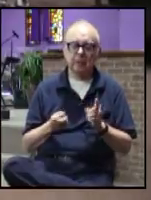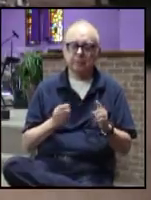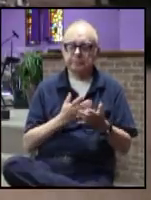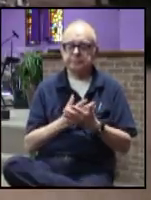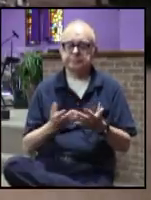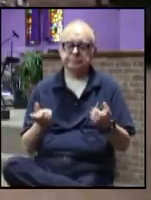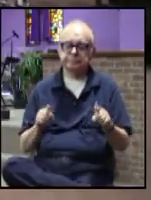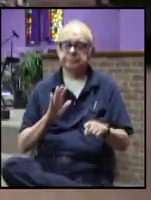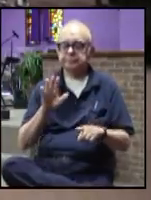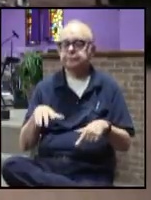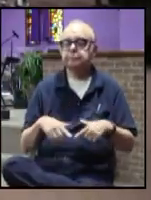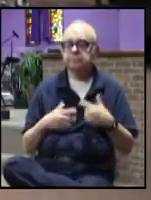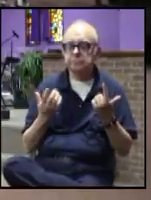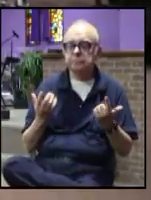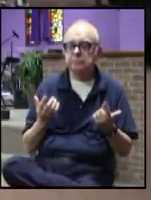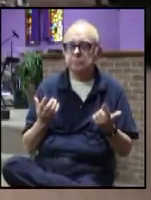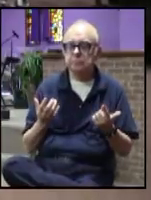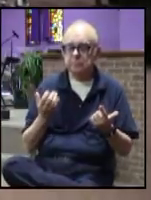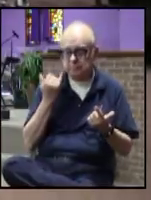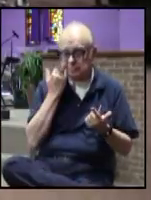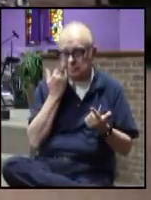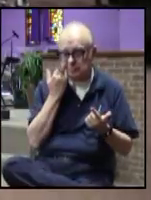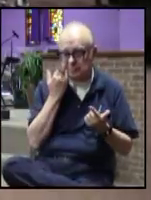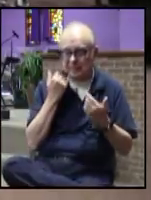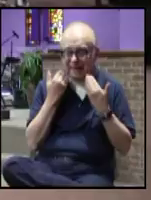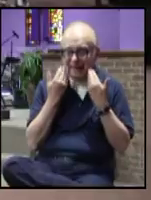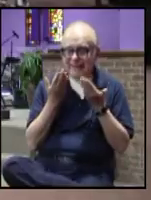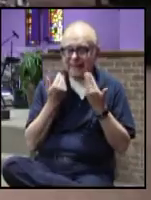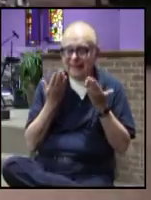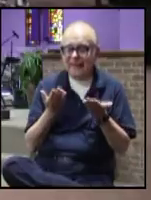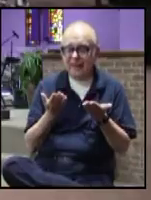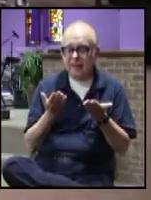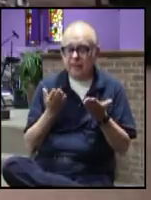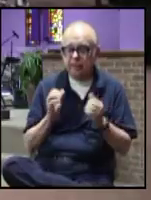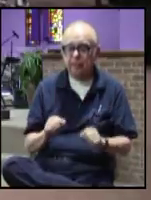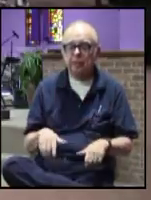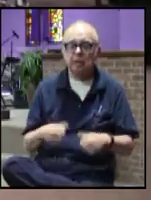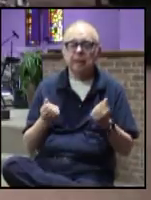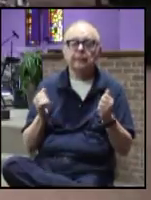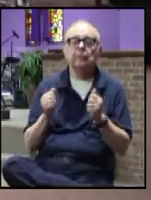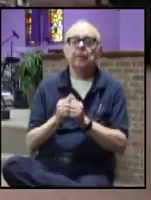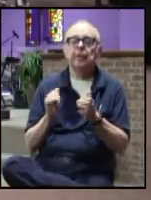things happen in your life, if you can laugh at it, you can live with it.